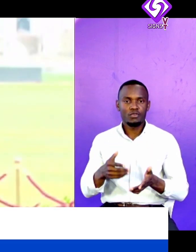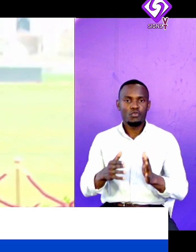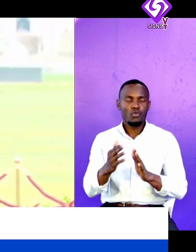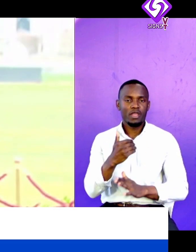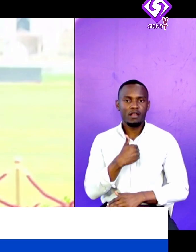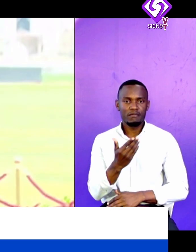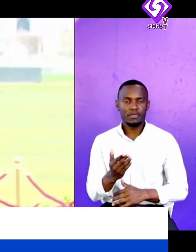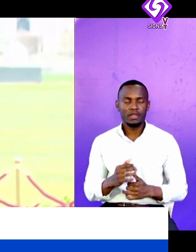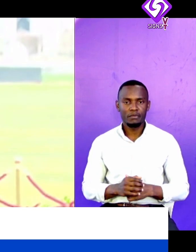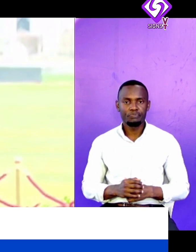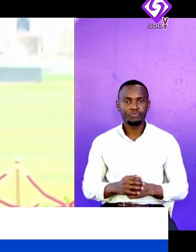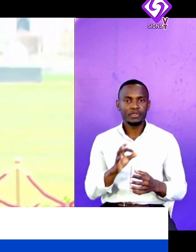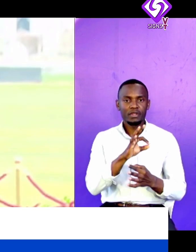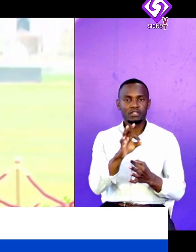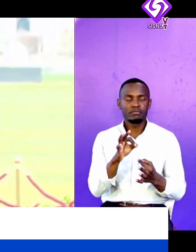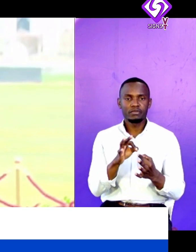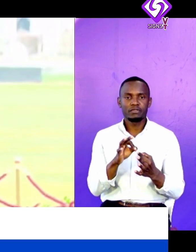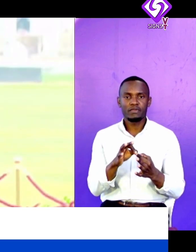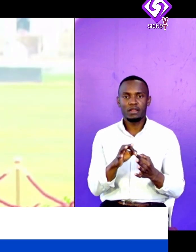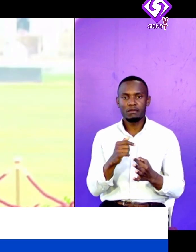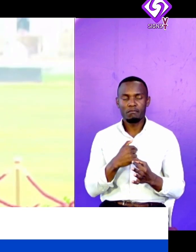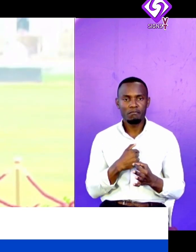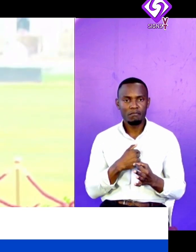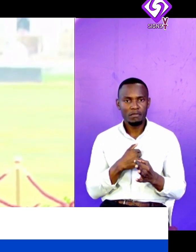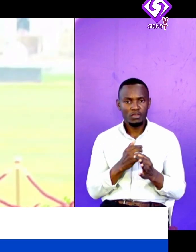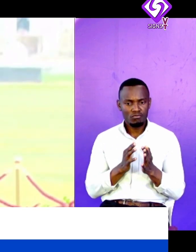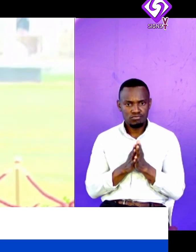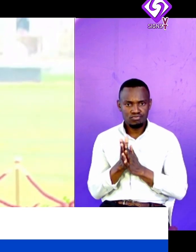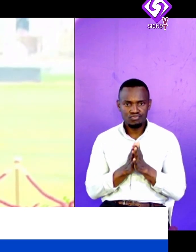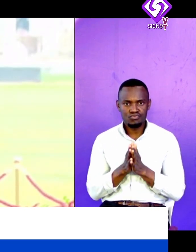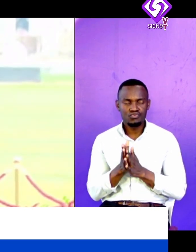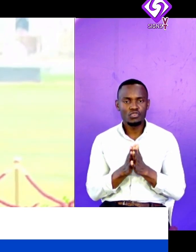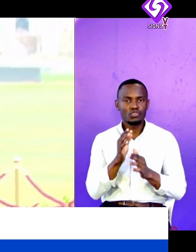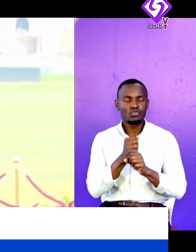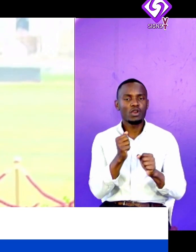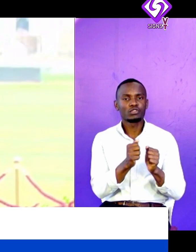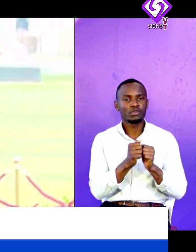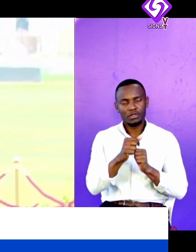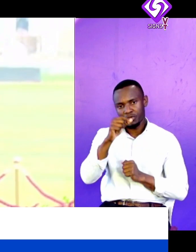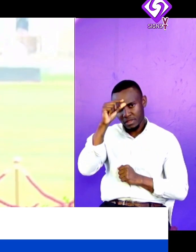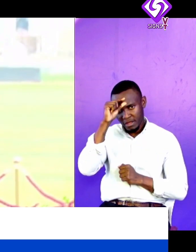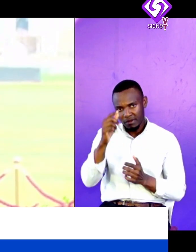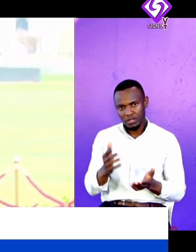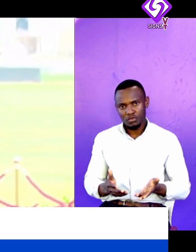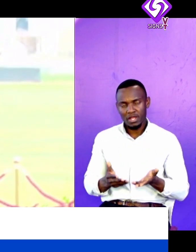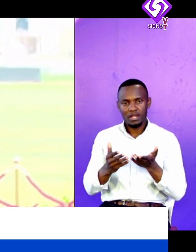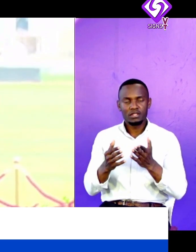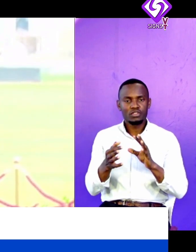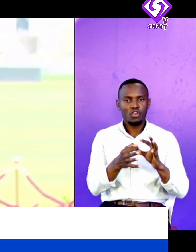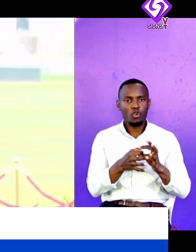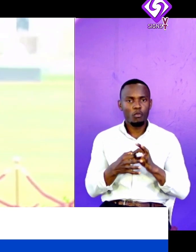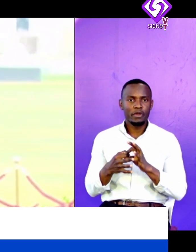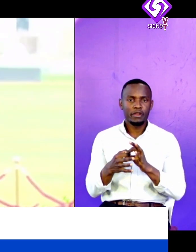I am particularly eager to work closely with your esteemed government in advancing cooperation on